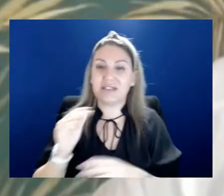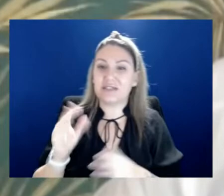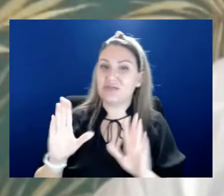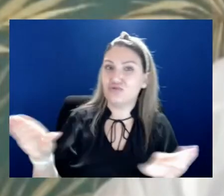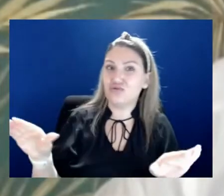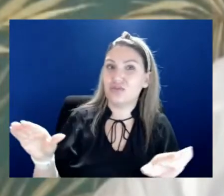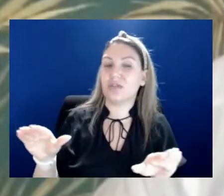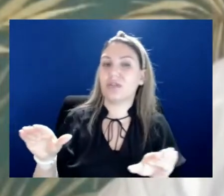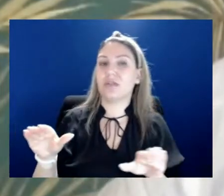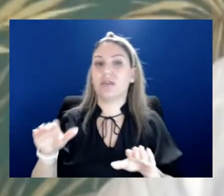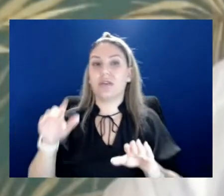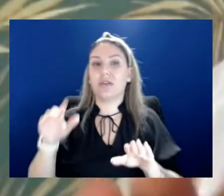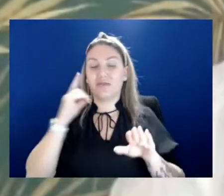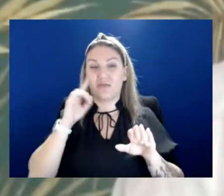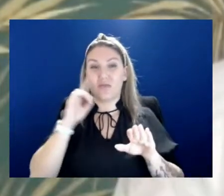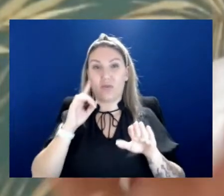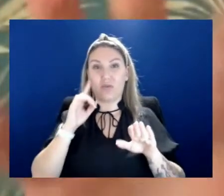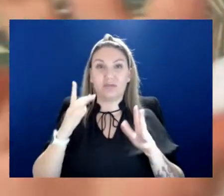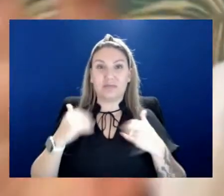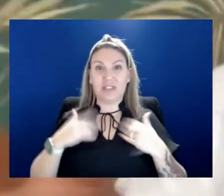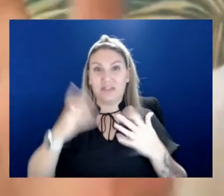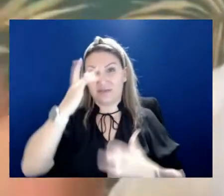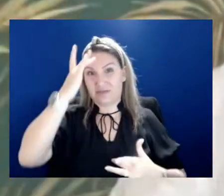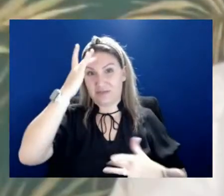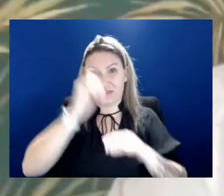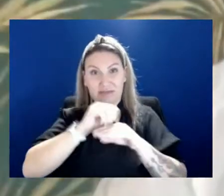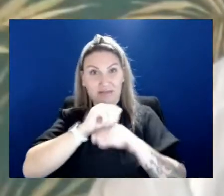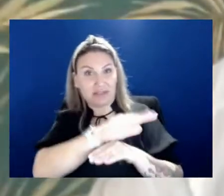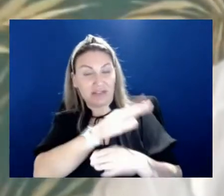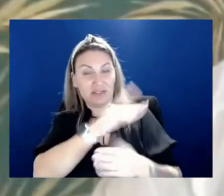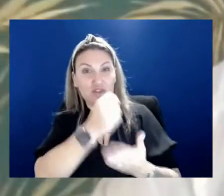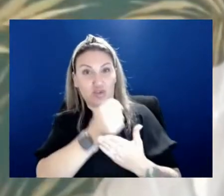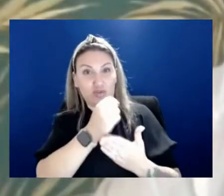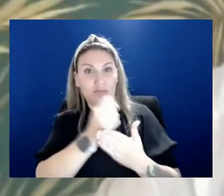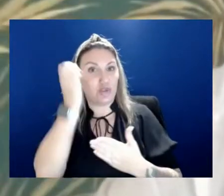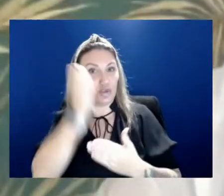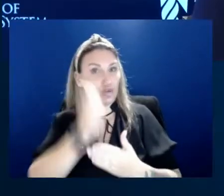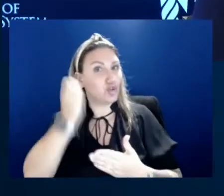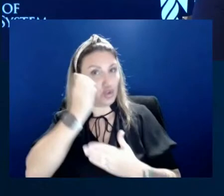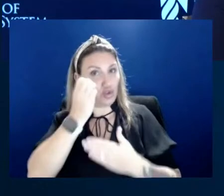oncological diseases was sent to treatment in European country.